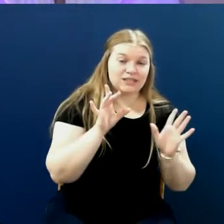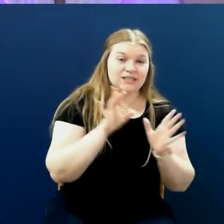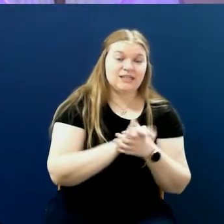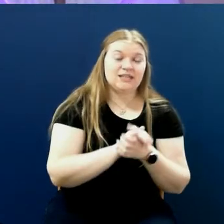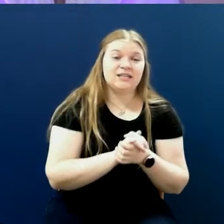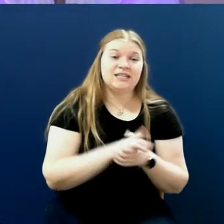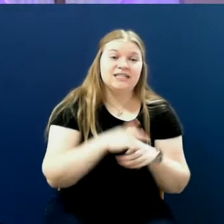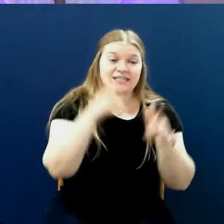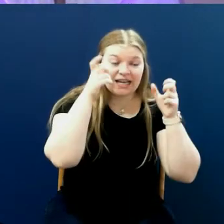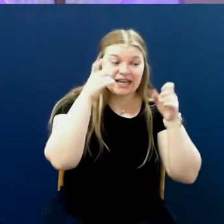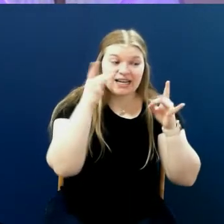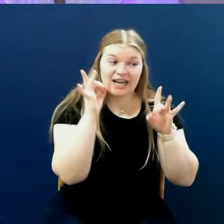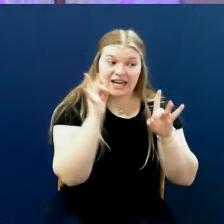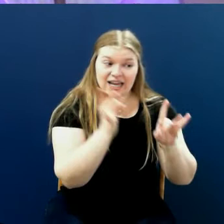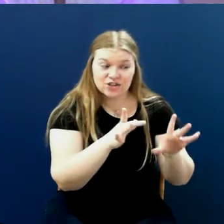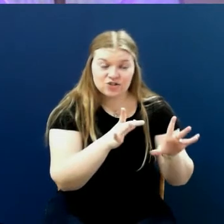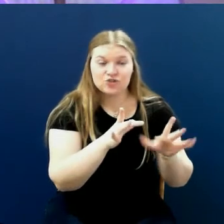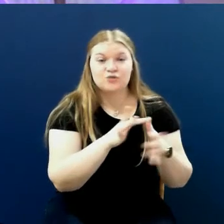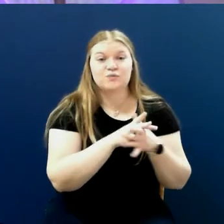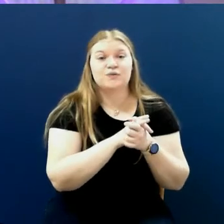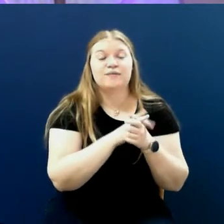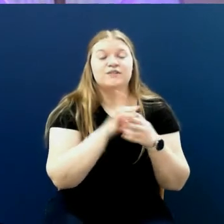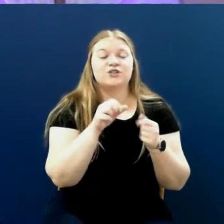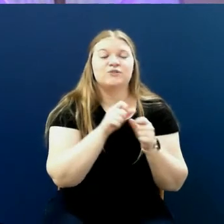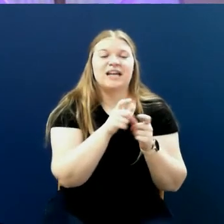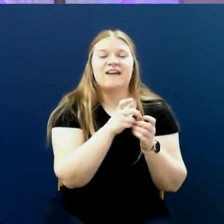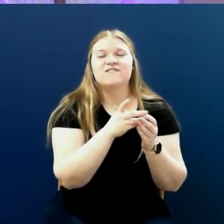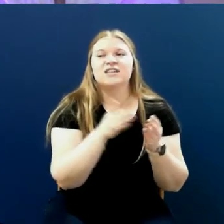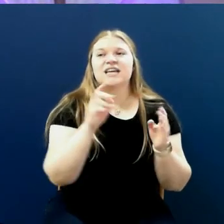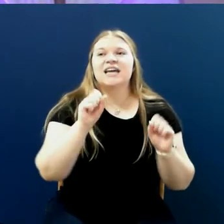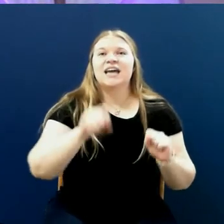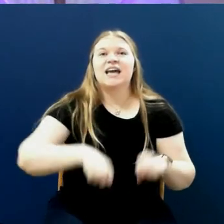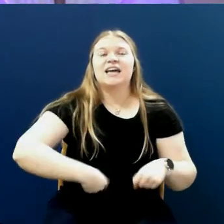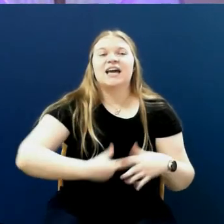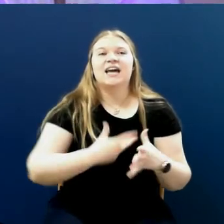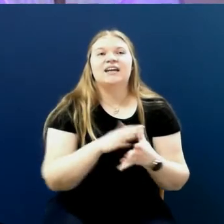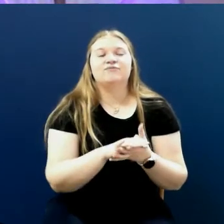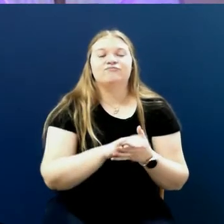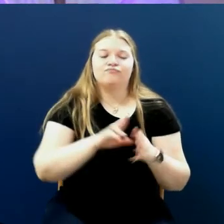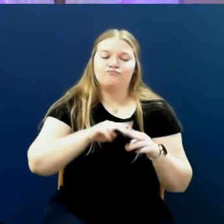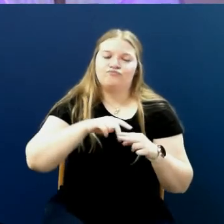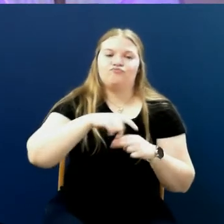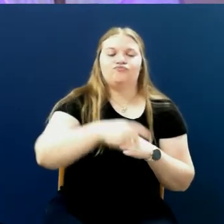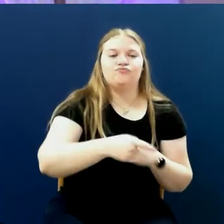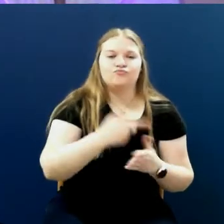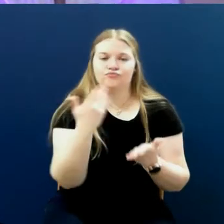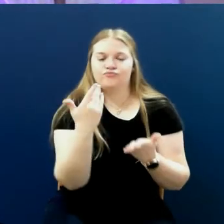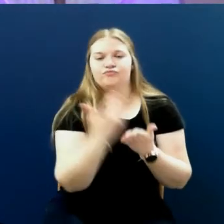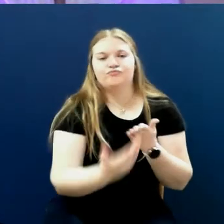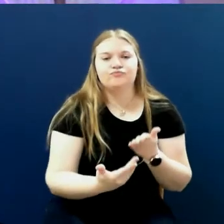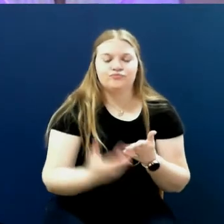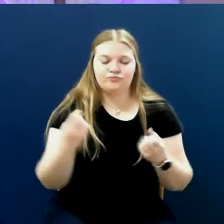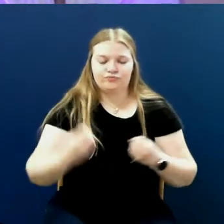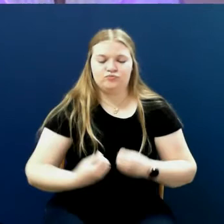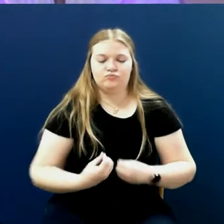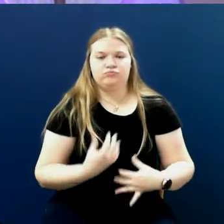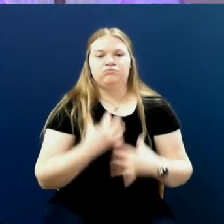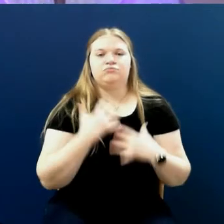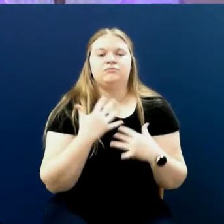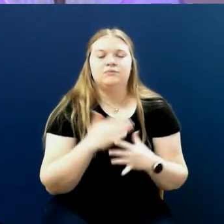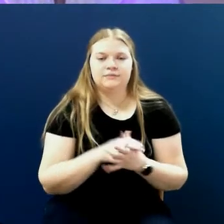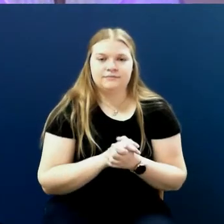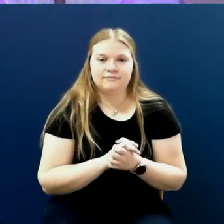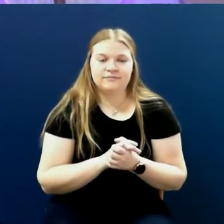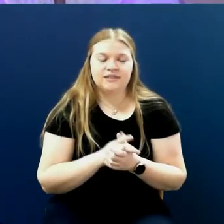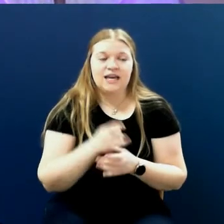Satan hates you, and he has been doing everything he can to trip you up, to pollute you. Satan